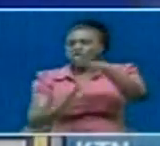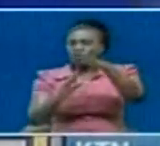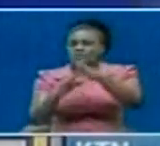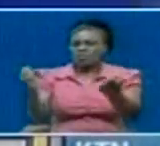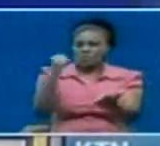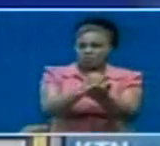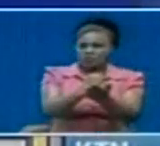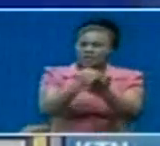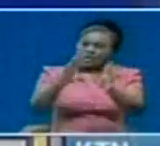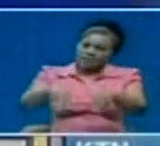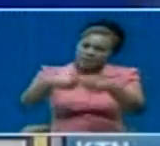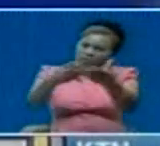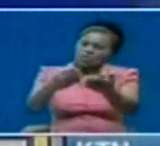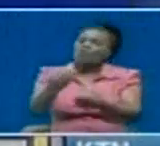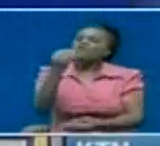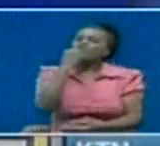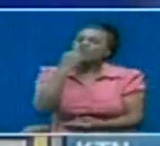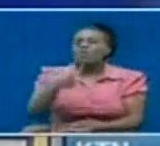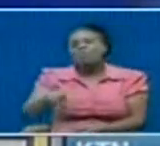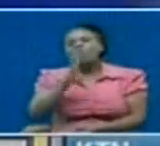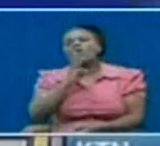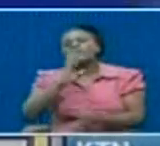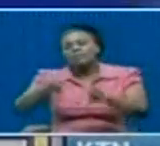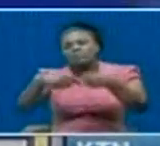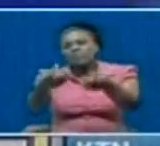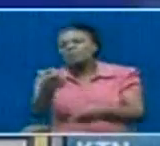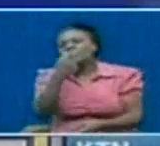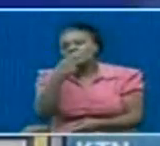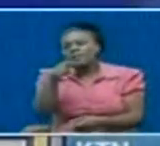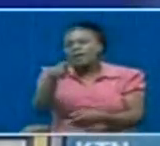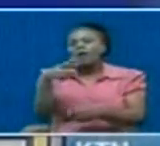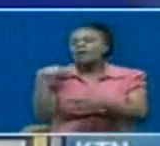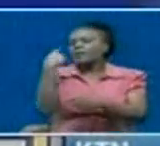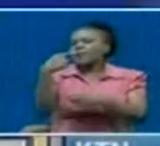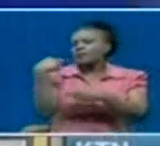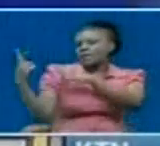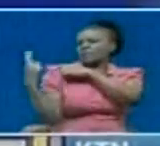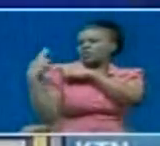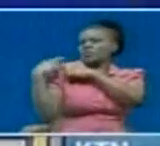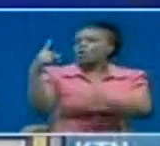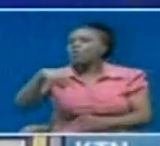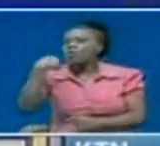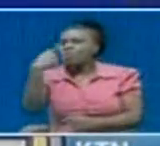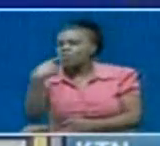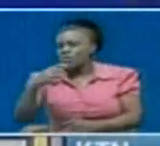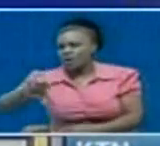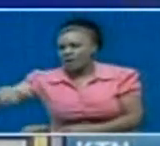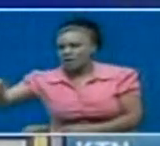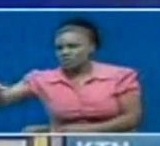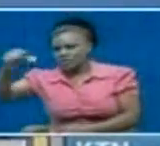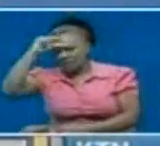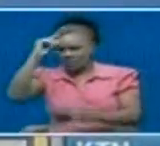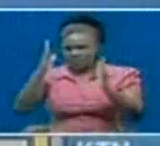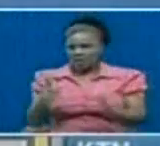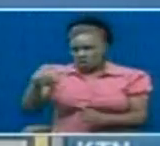food, provision of water and medicine remain a function to be performed by county government. So